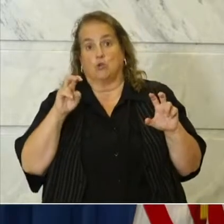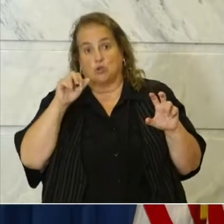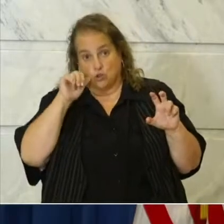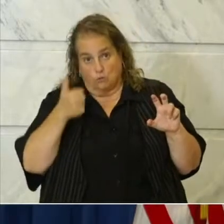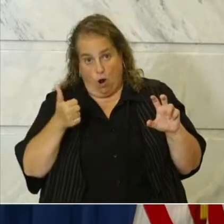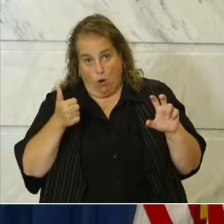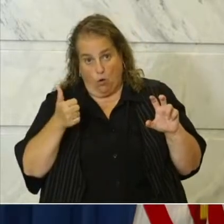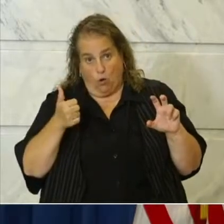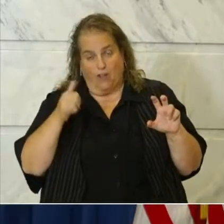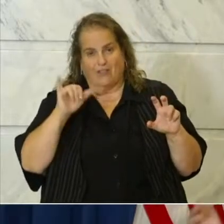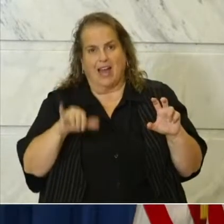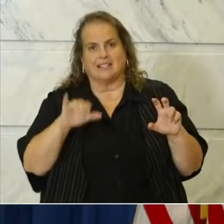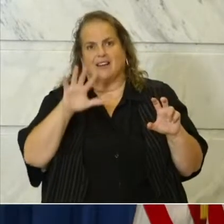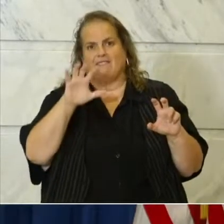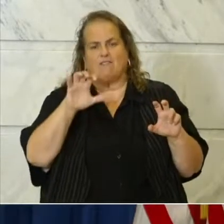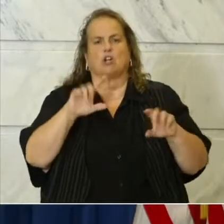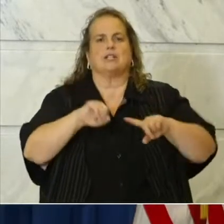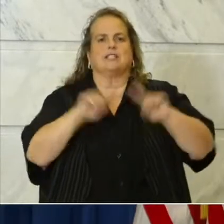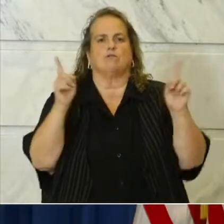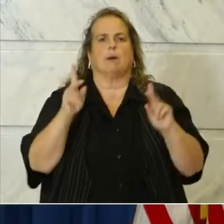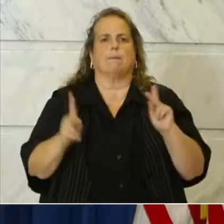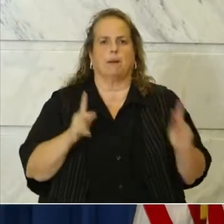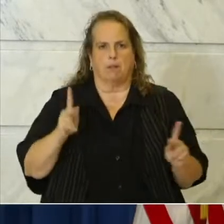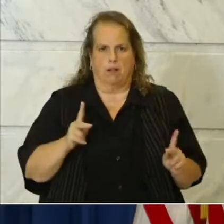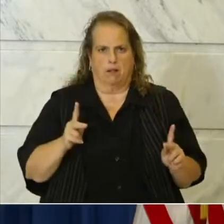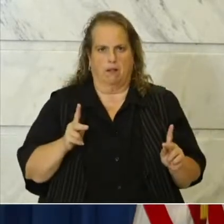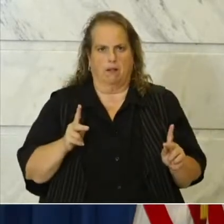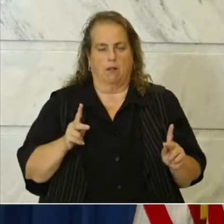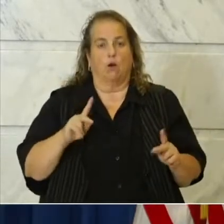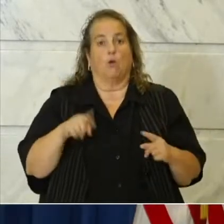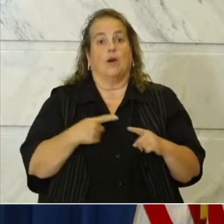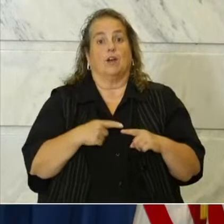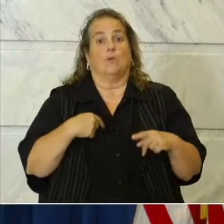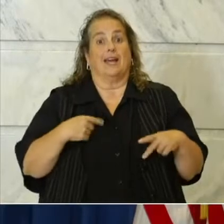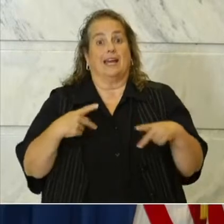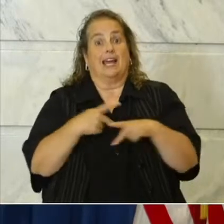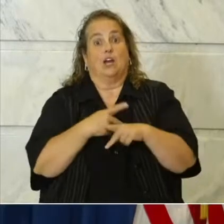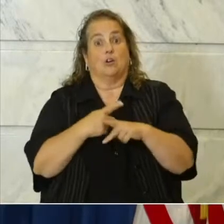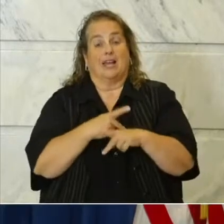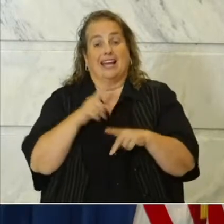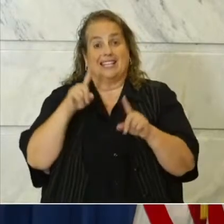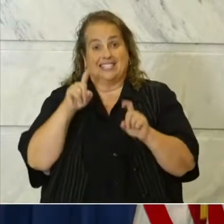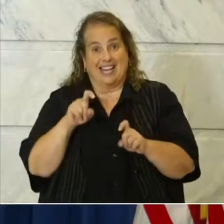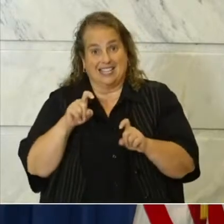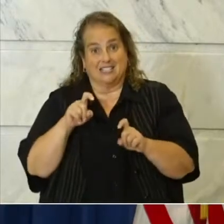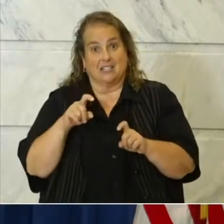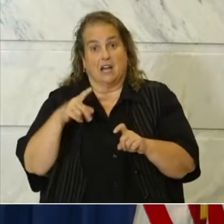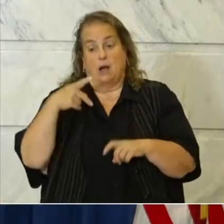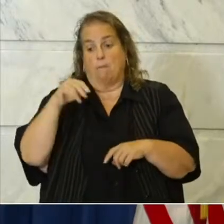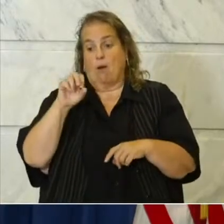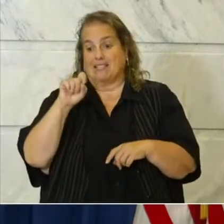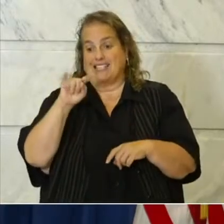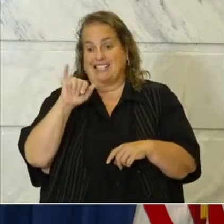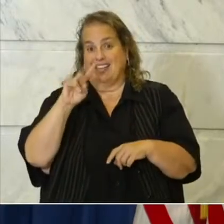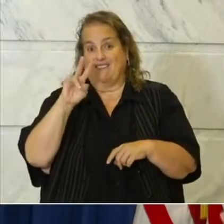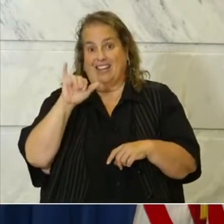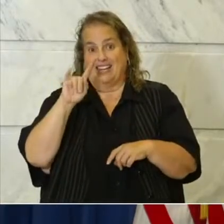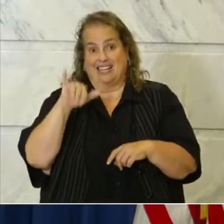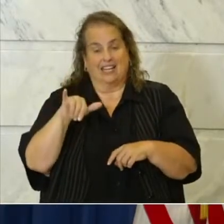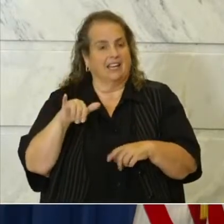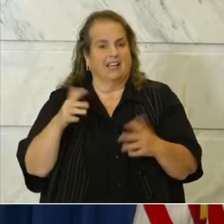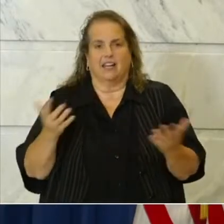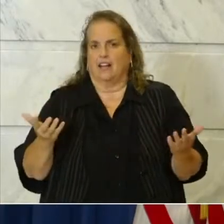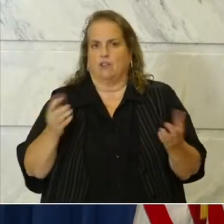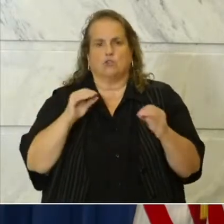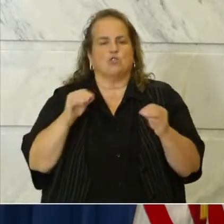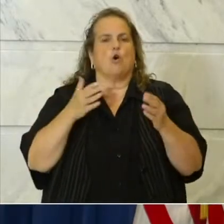tomorrow, those are 500 different people. When we calculate test positivity, because for the sheer numbers and the volume, there's just no way